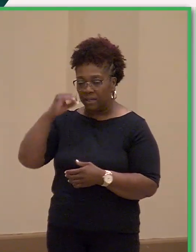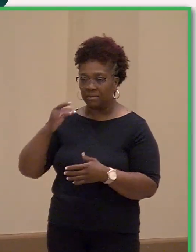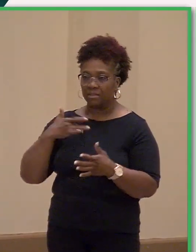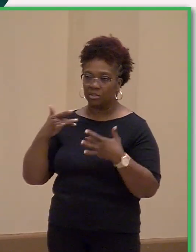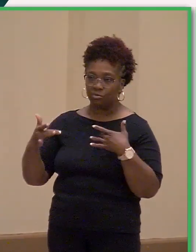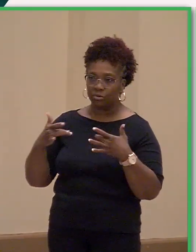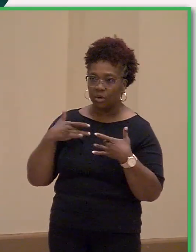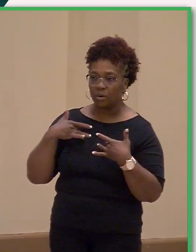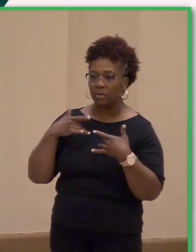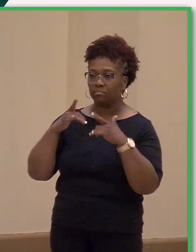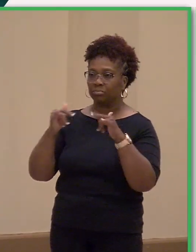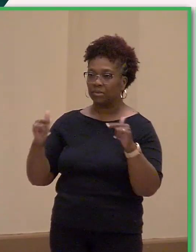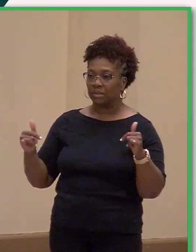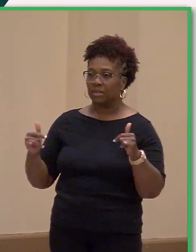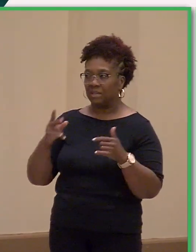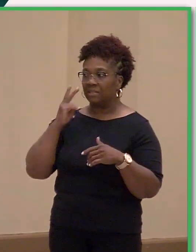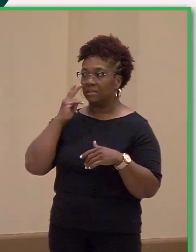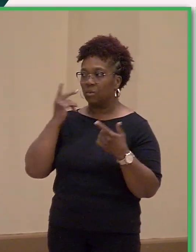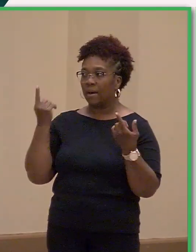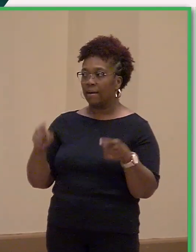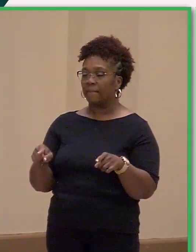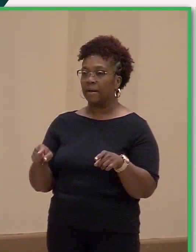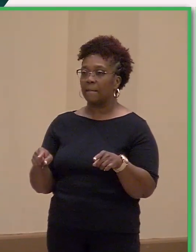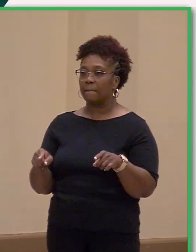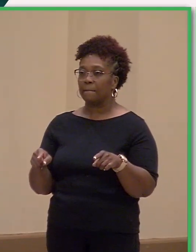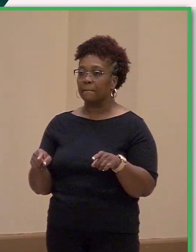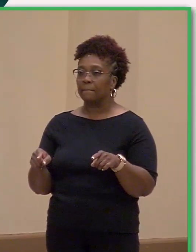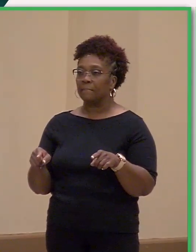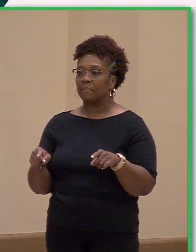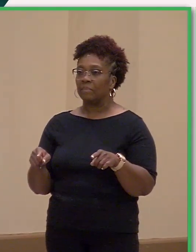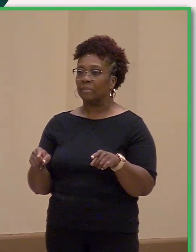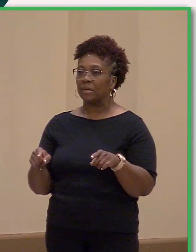grievances and see how that turns out for us. And so